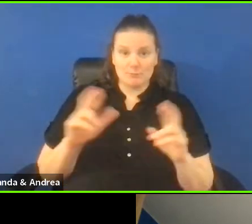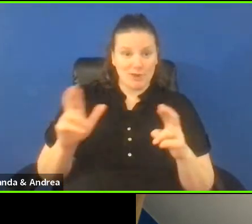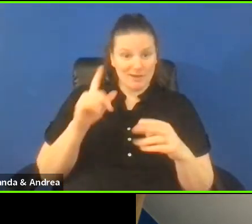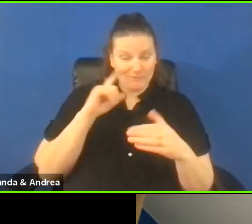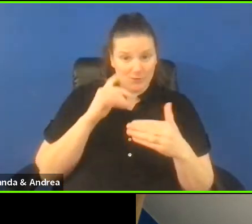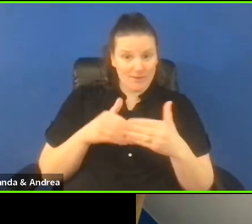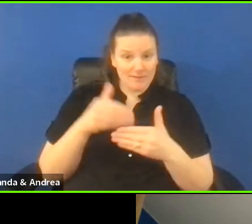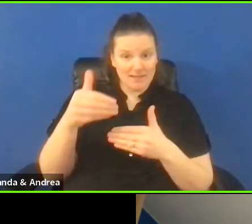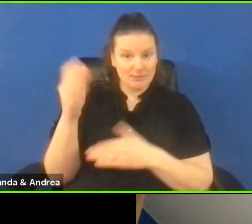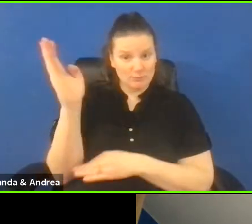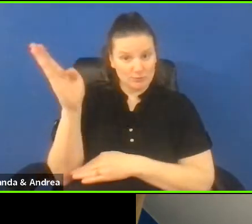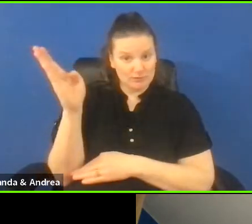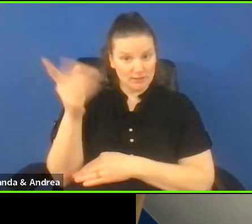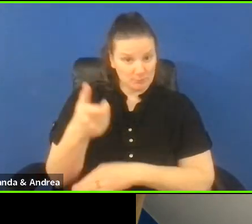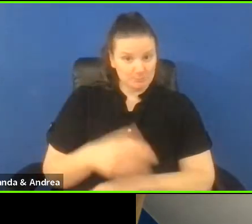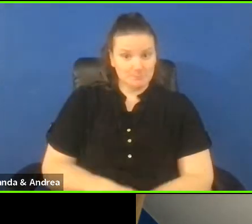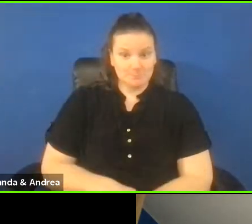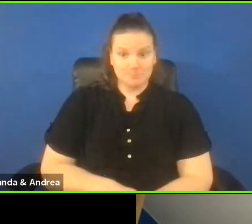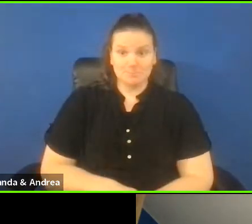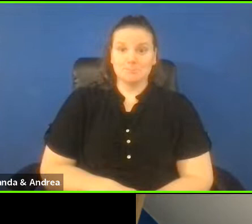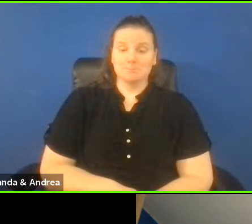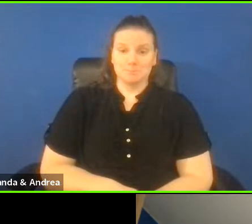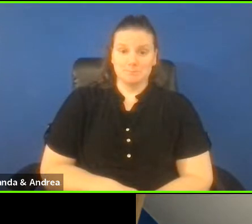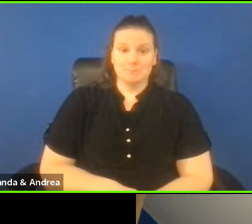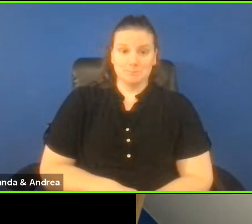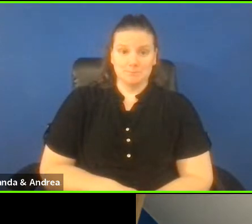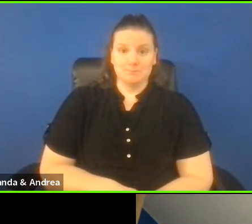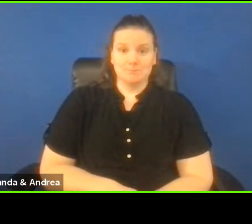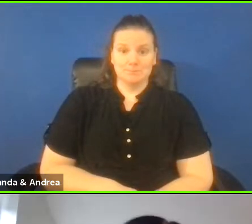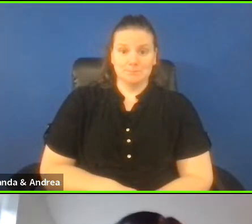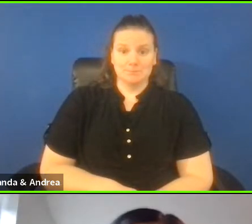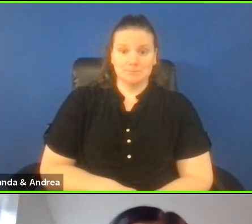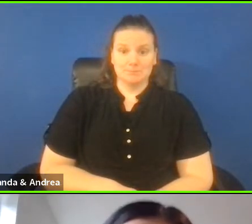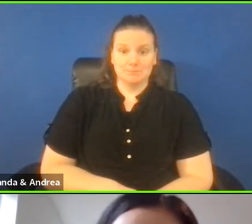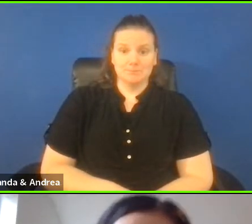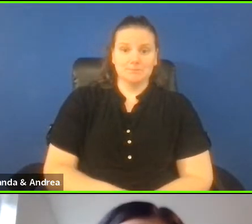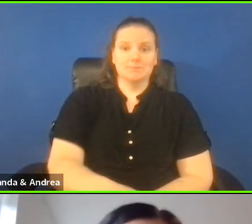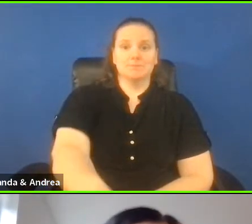next presentation from the Ombudsman?